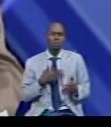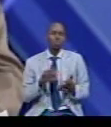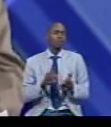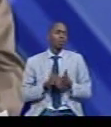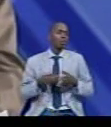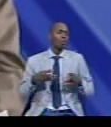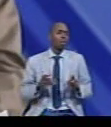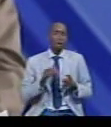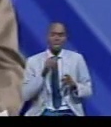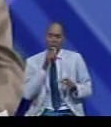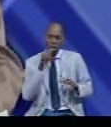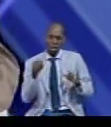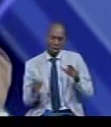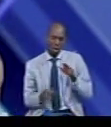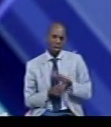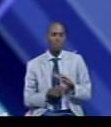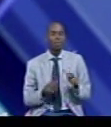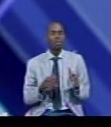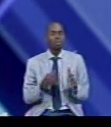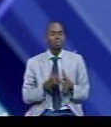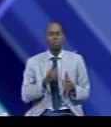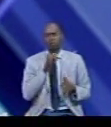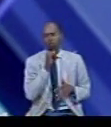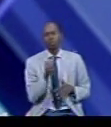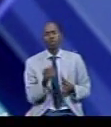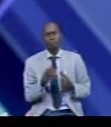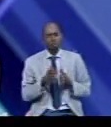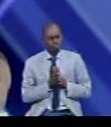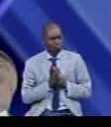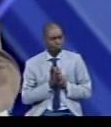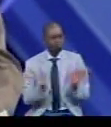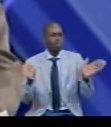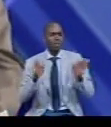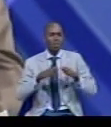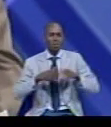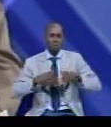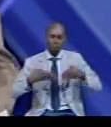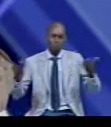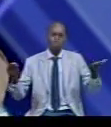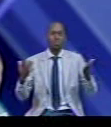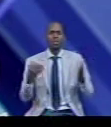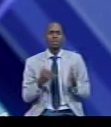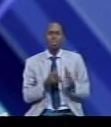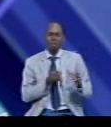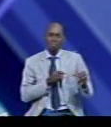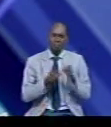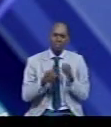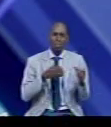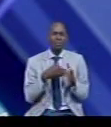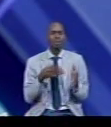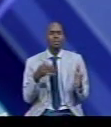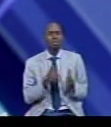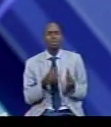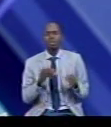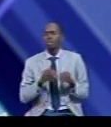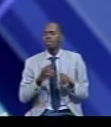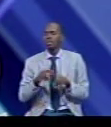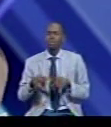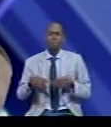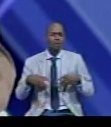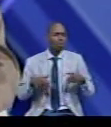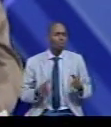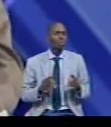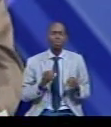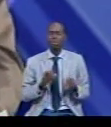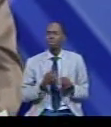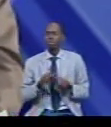it not. Expose it and oppose it. Fight it in all forms, in all